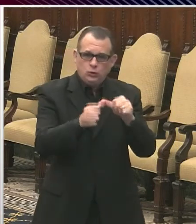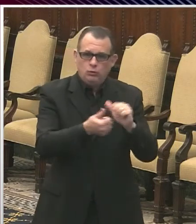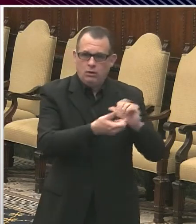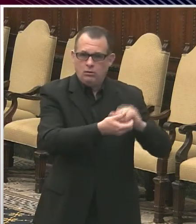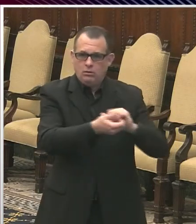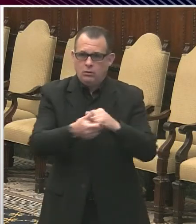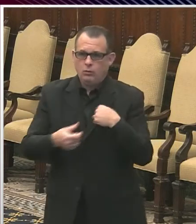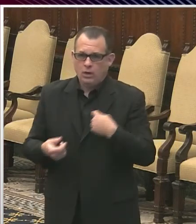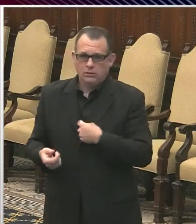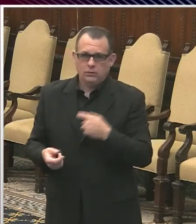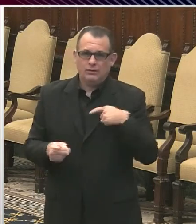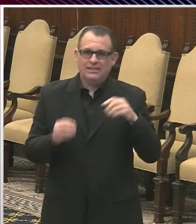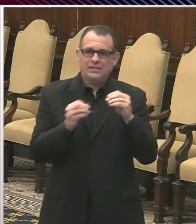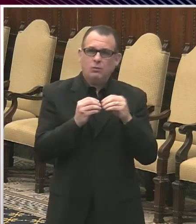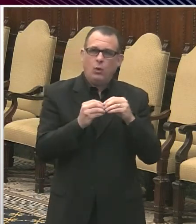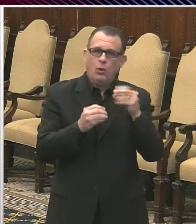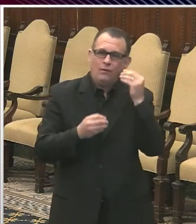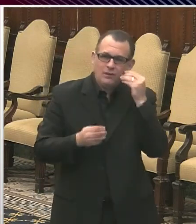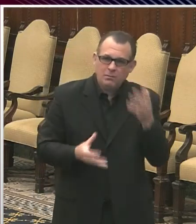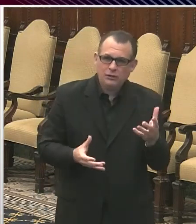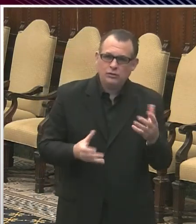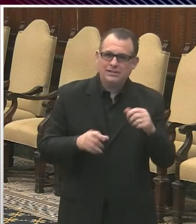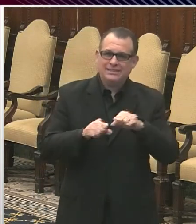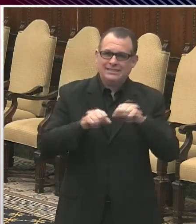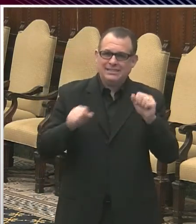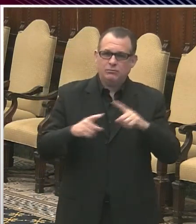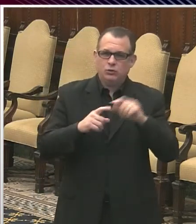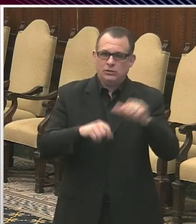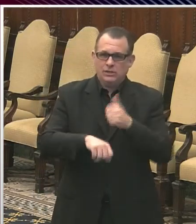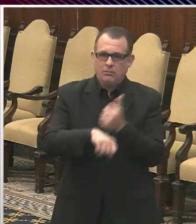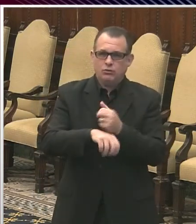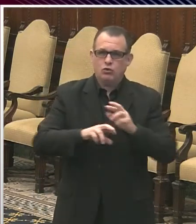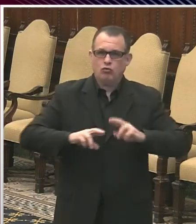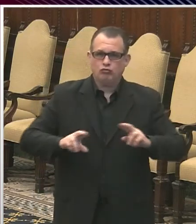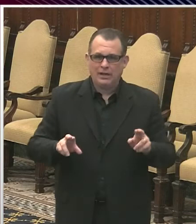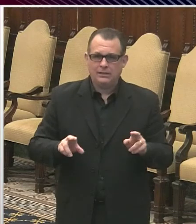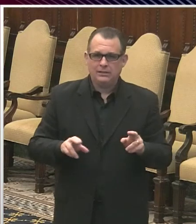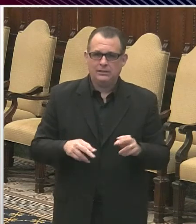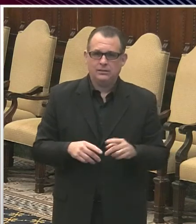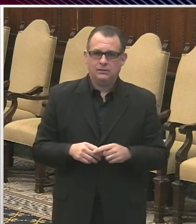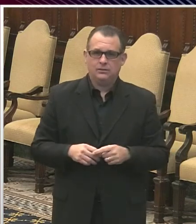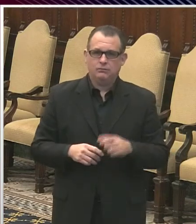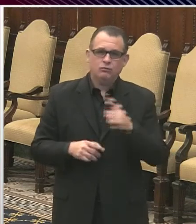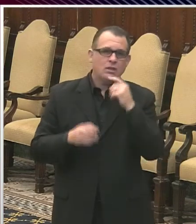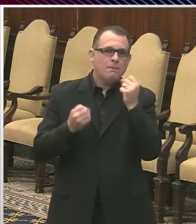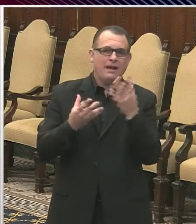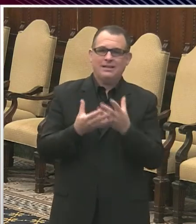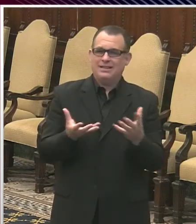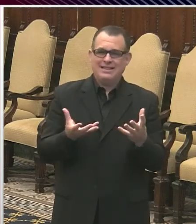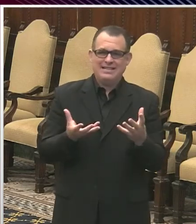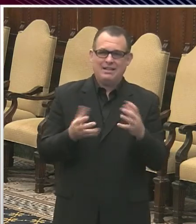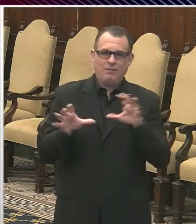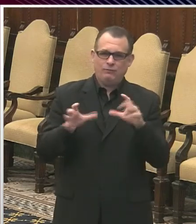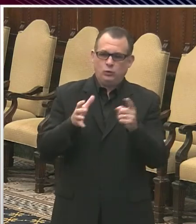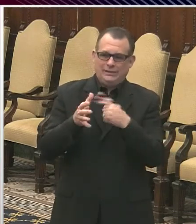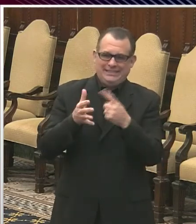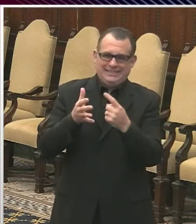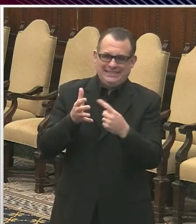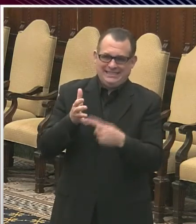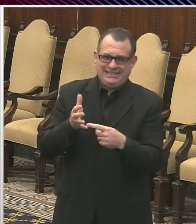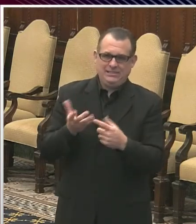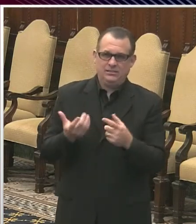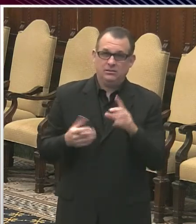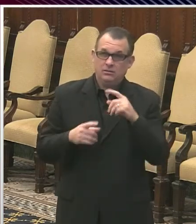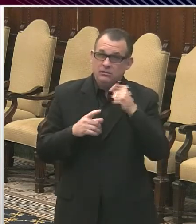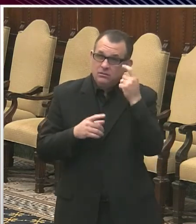of our information systems in place so that there's many different steps within that. But it's really it's a